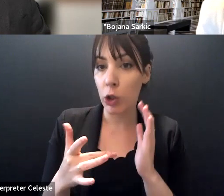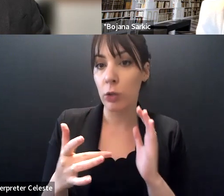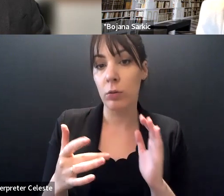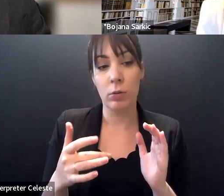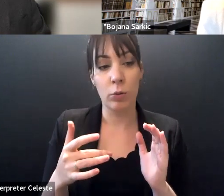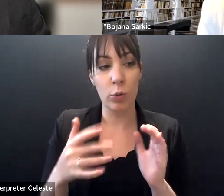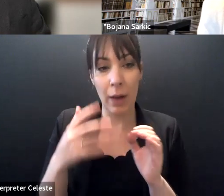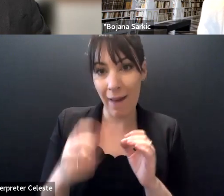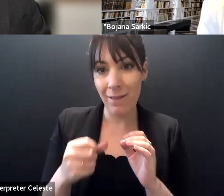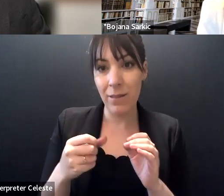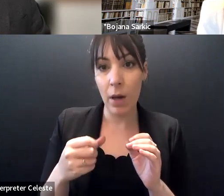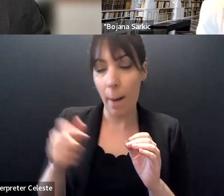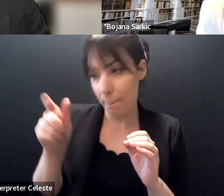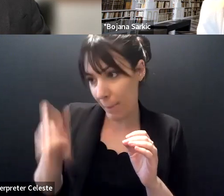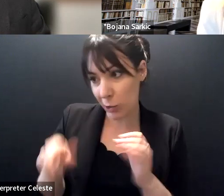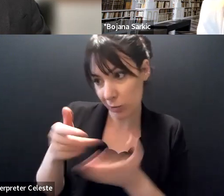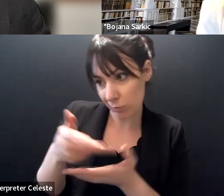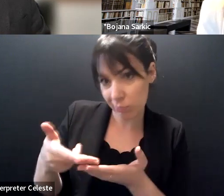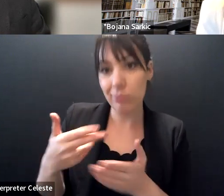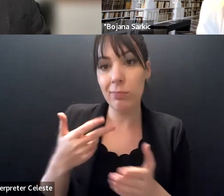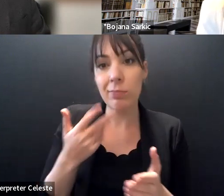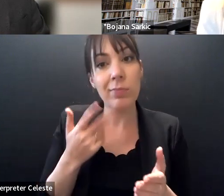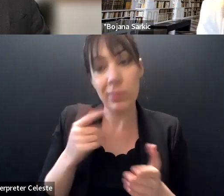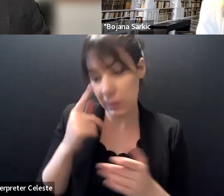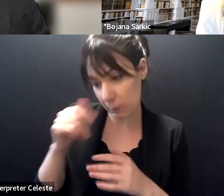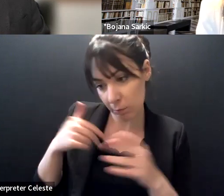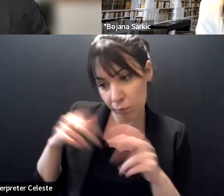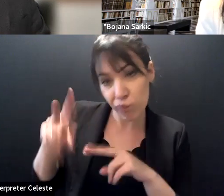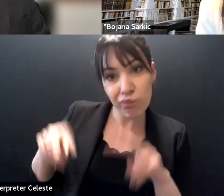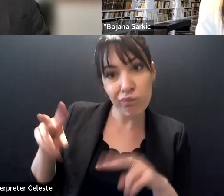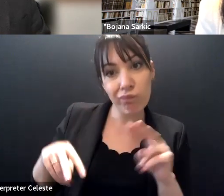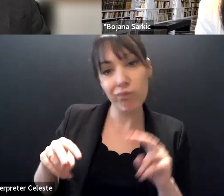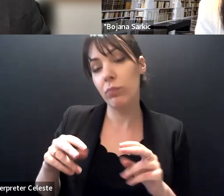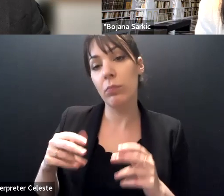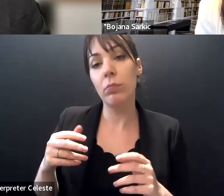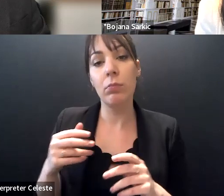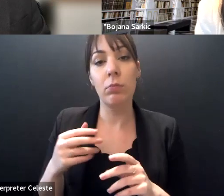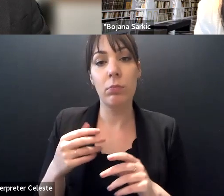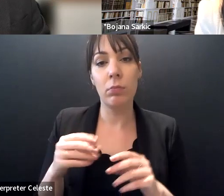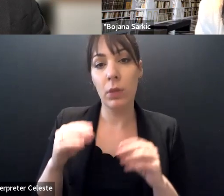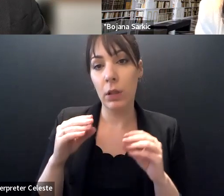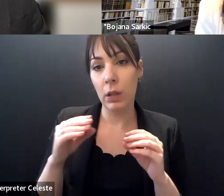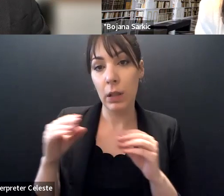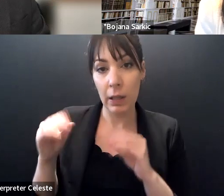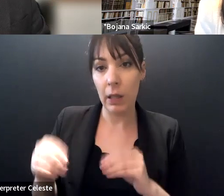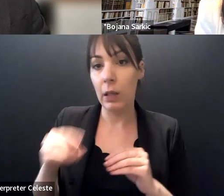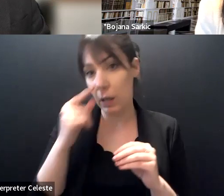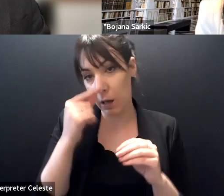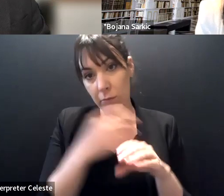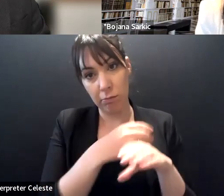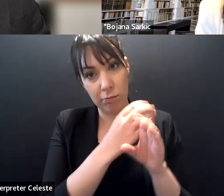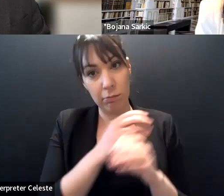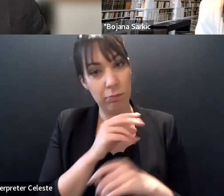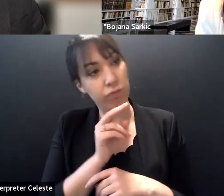conduct assessments, to manage patients with those assessments, and also to tune into hospitals through that